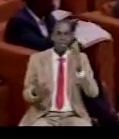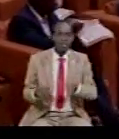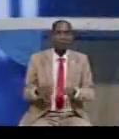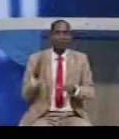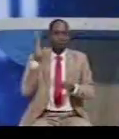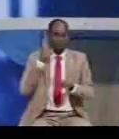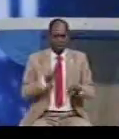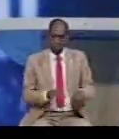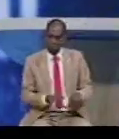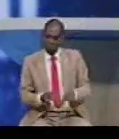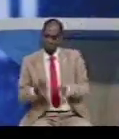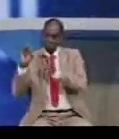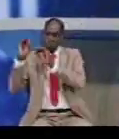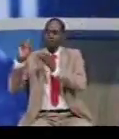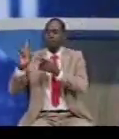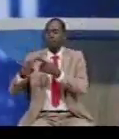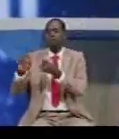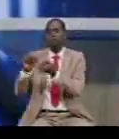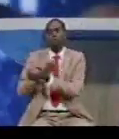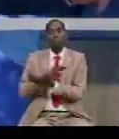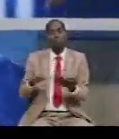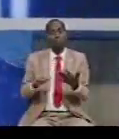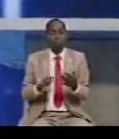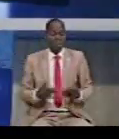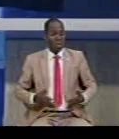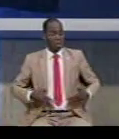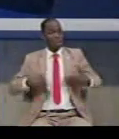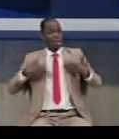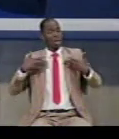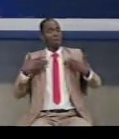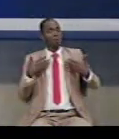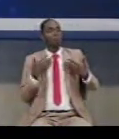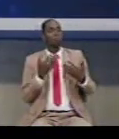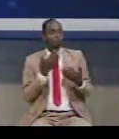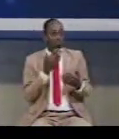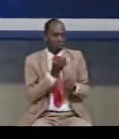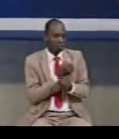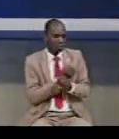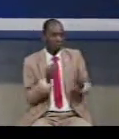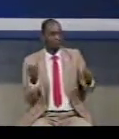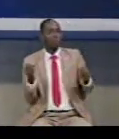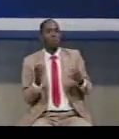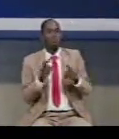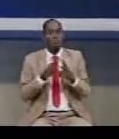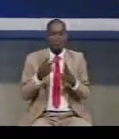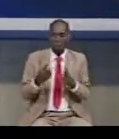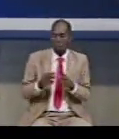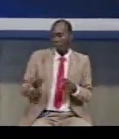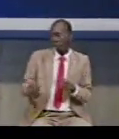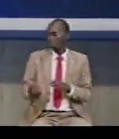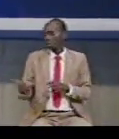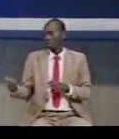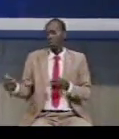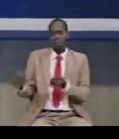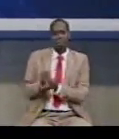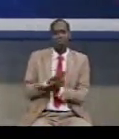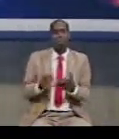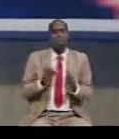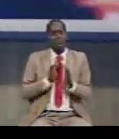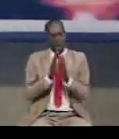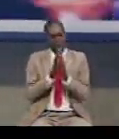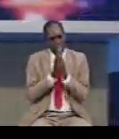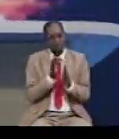Either life, justification, or on the other side, damnation. I pray you